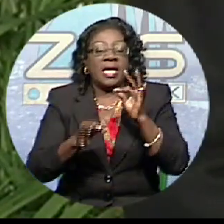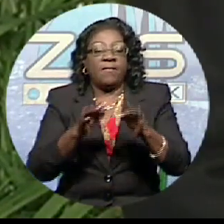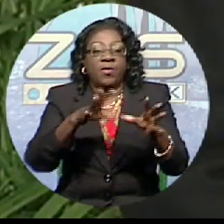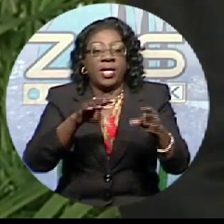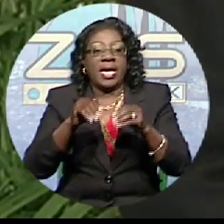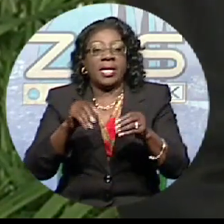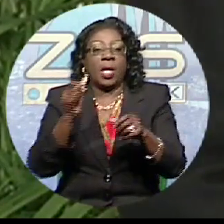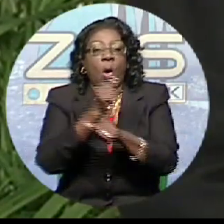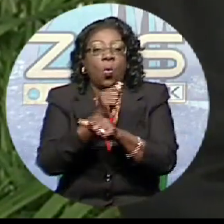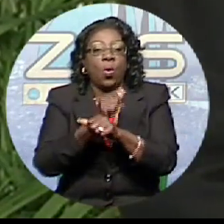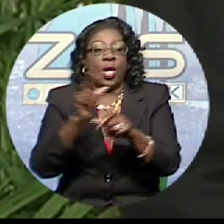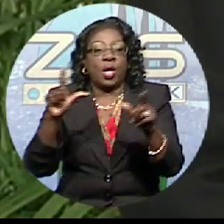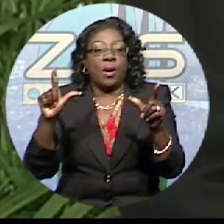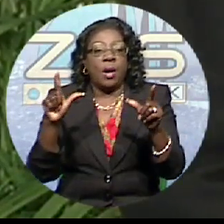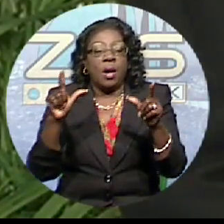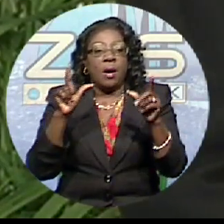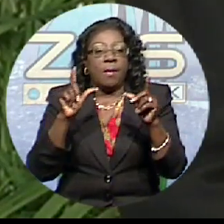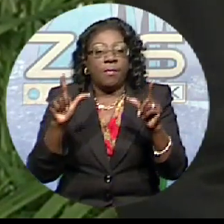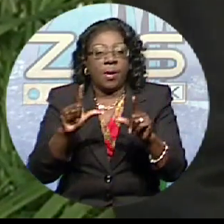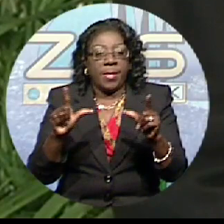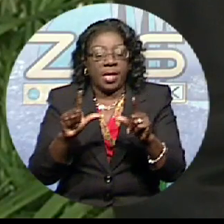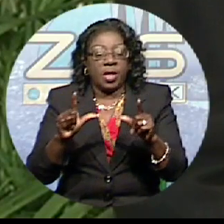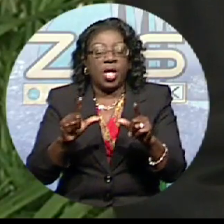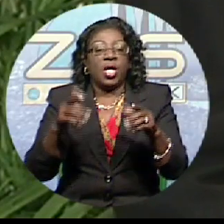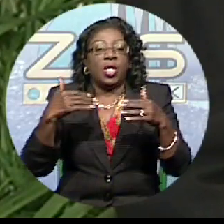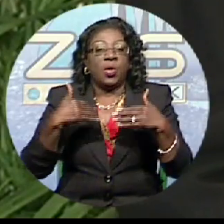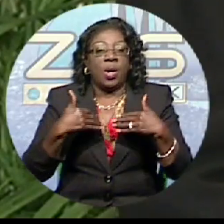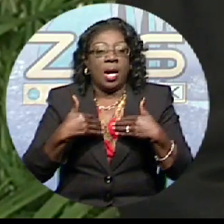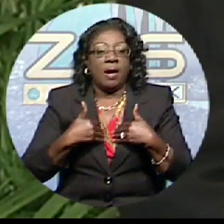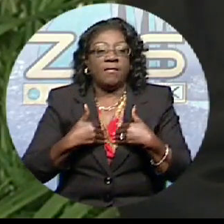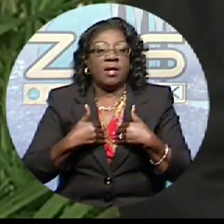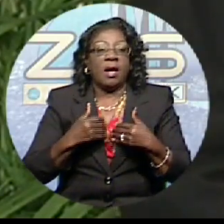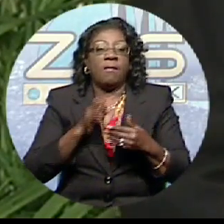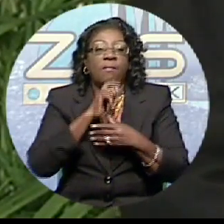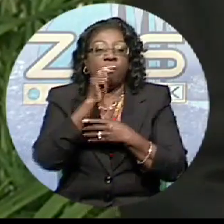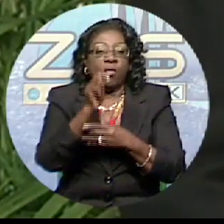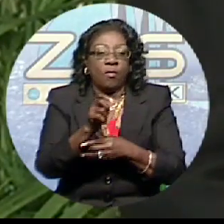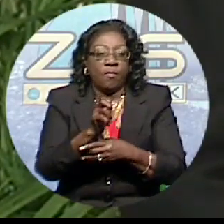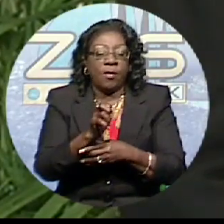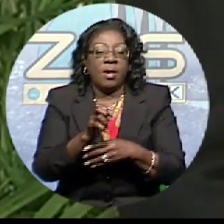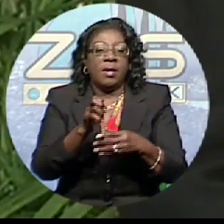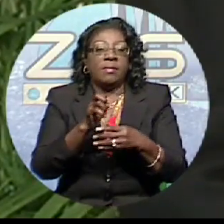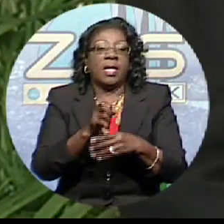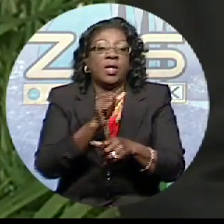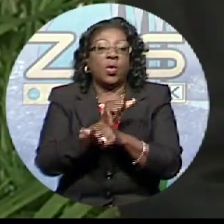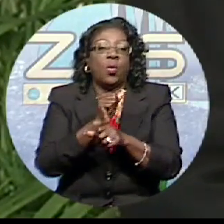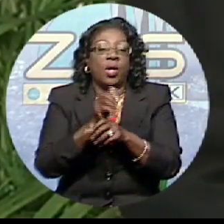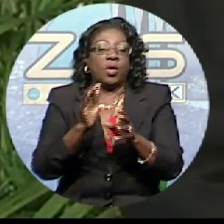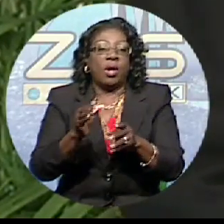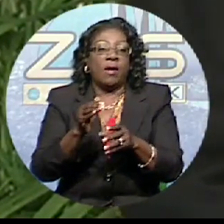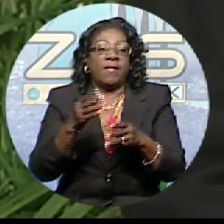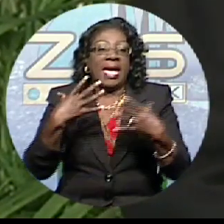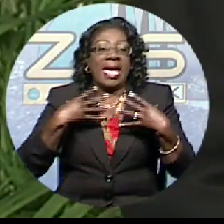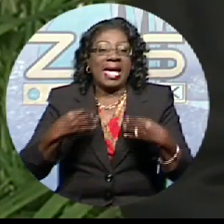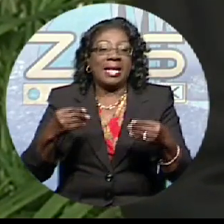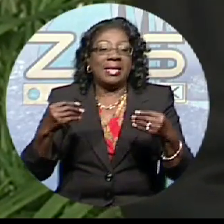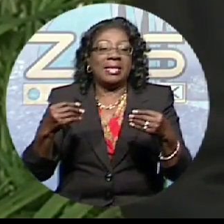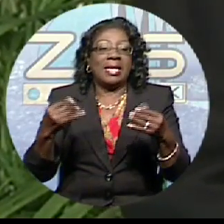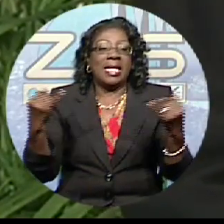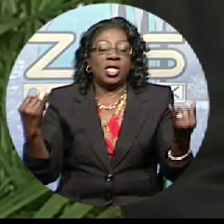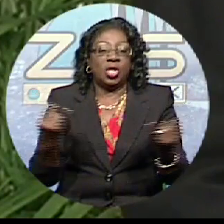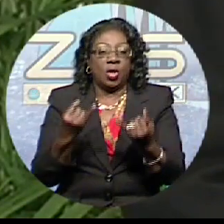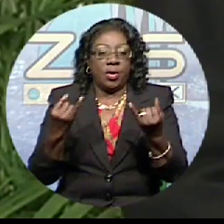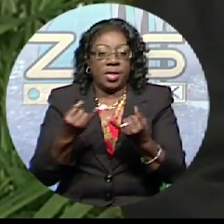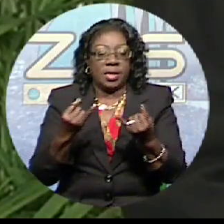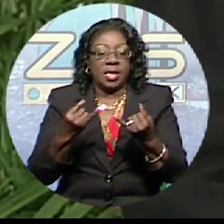permit, you have to have evidence that the worker you are hiring has health insurance for that worker, and you are providing